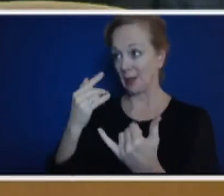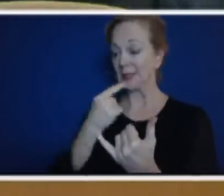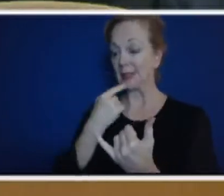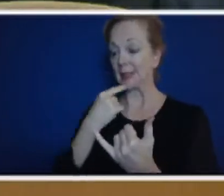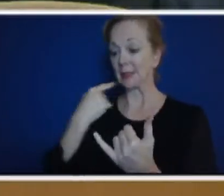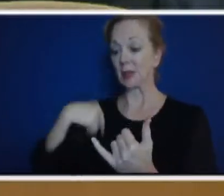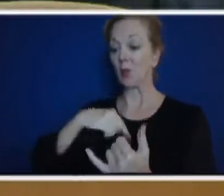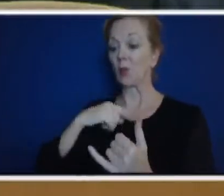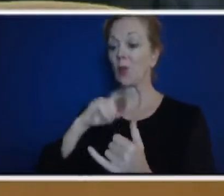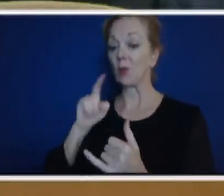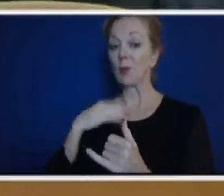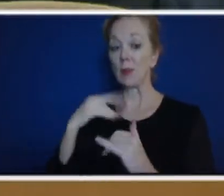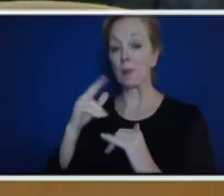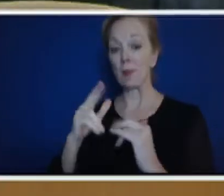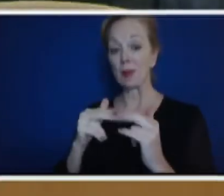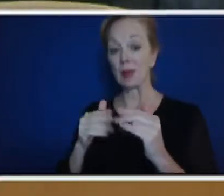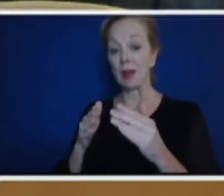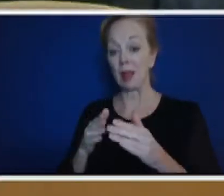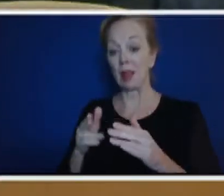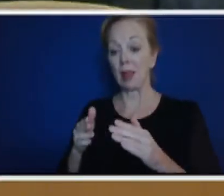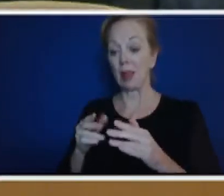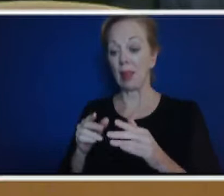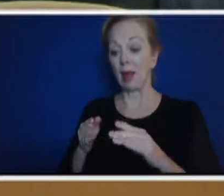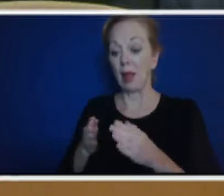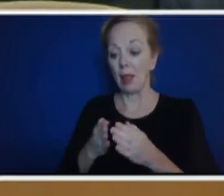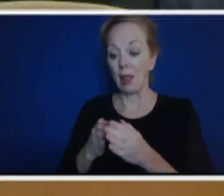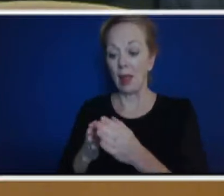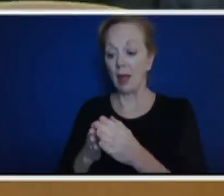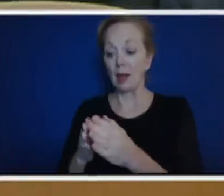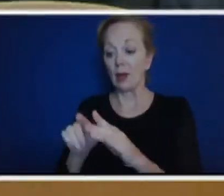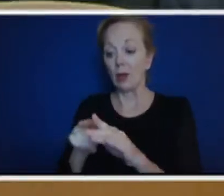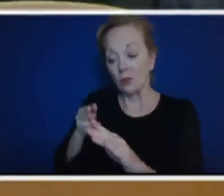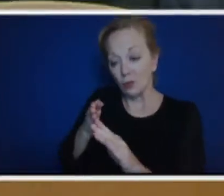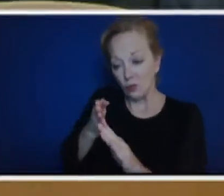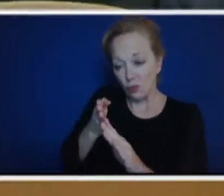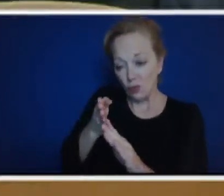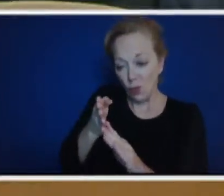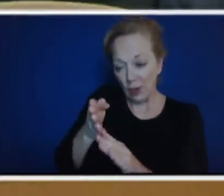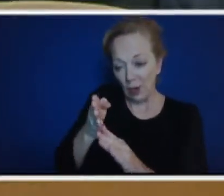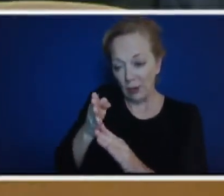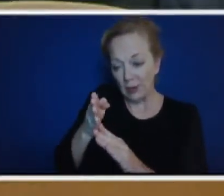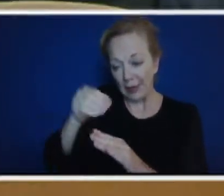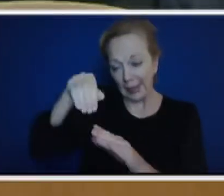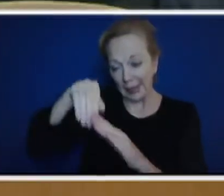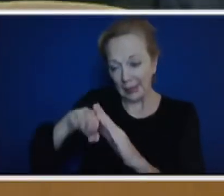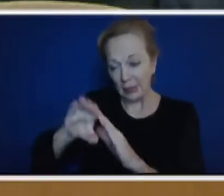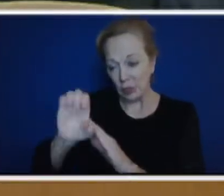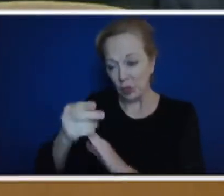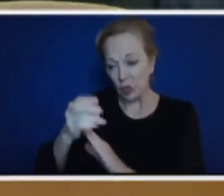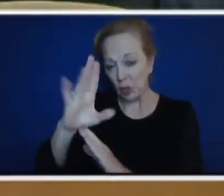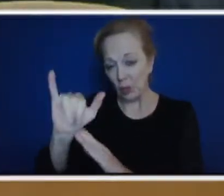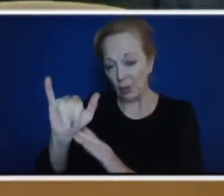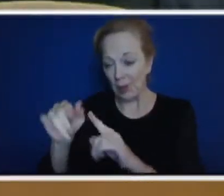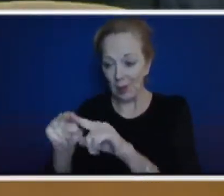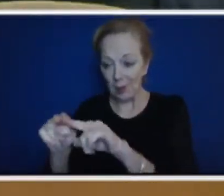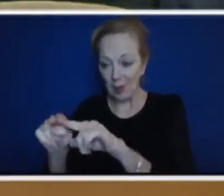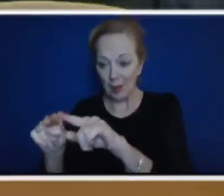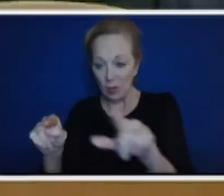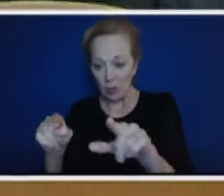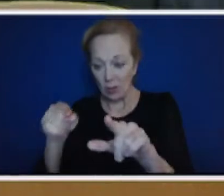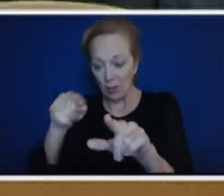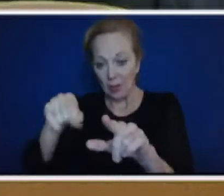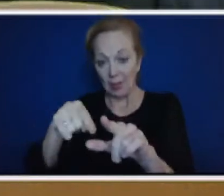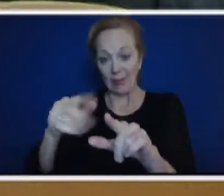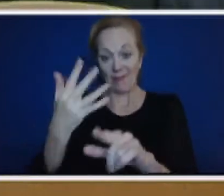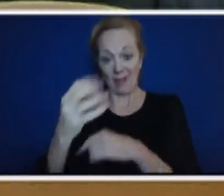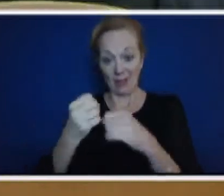building a lane here that would go straight across into Cherry, and there would be a turn lane here. Since, in the 5 years,